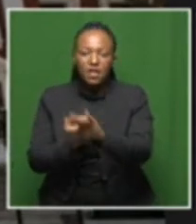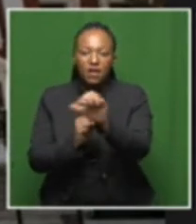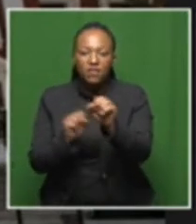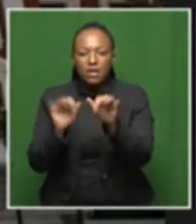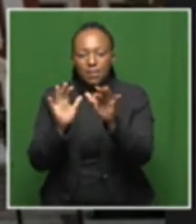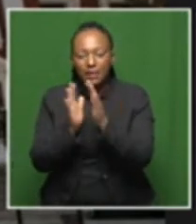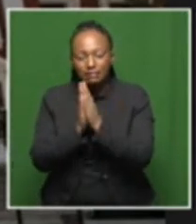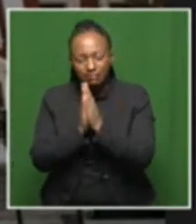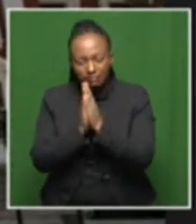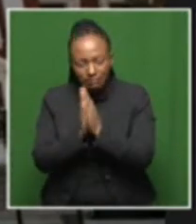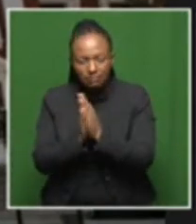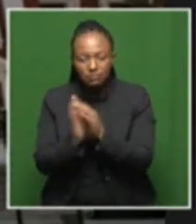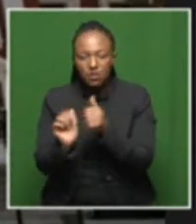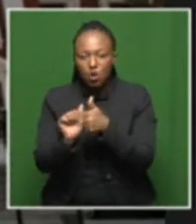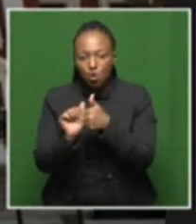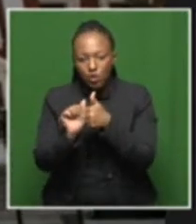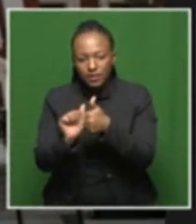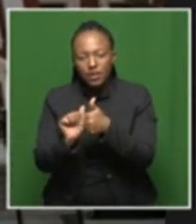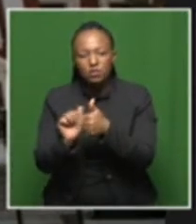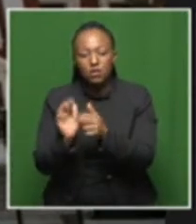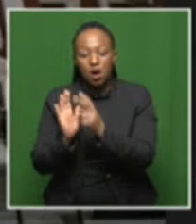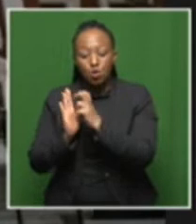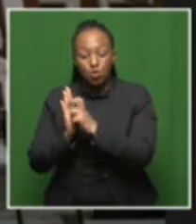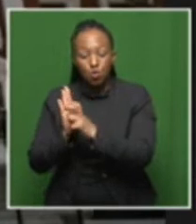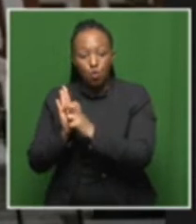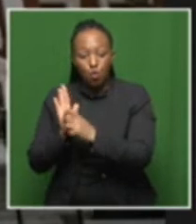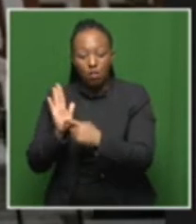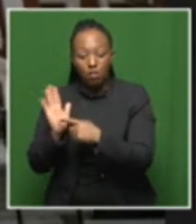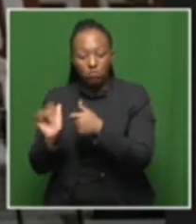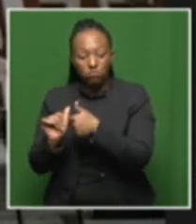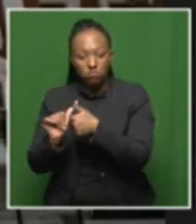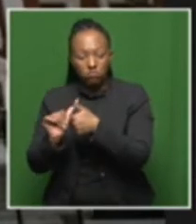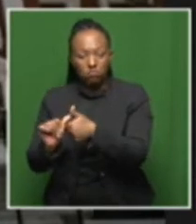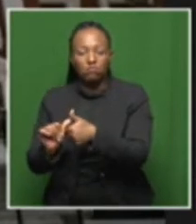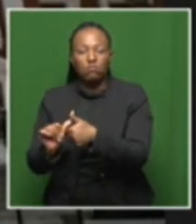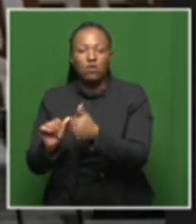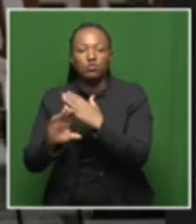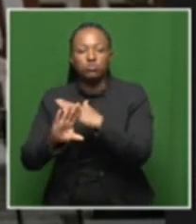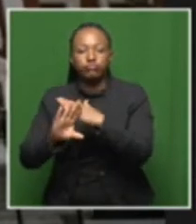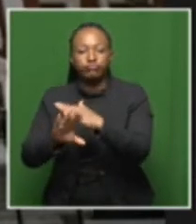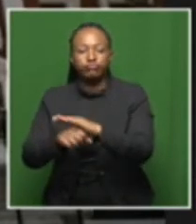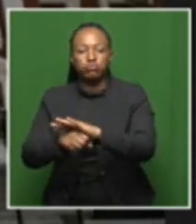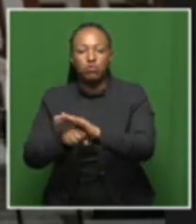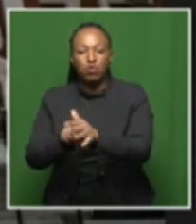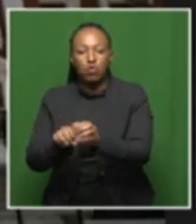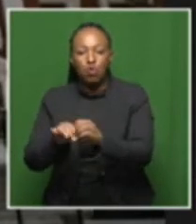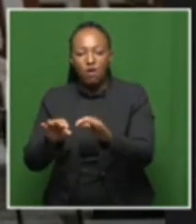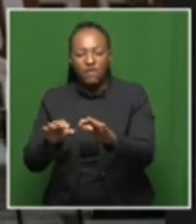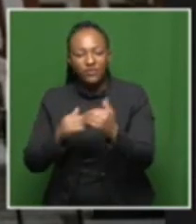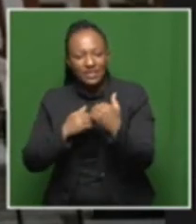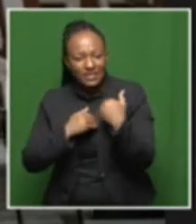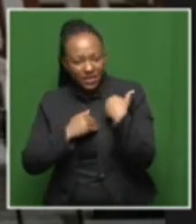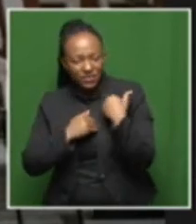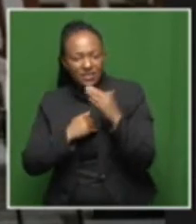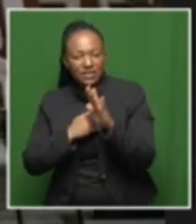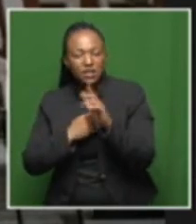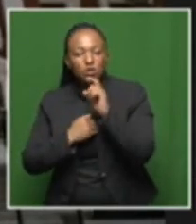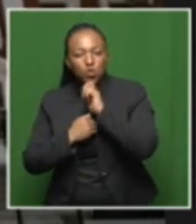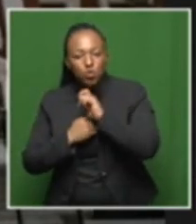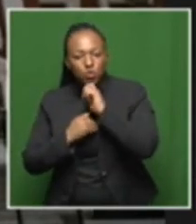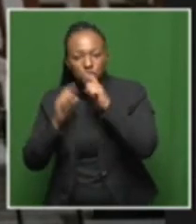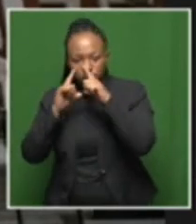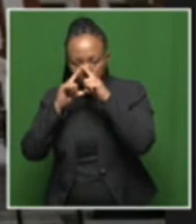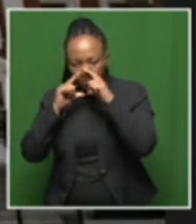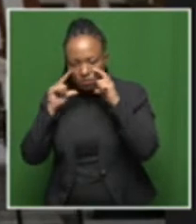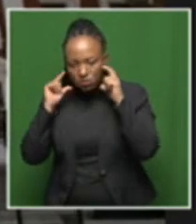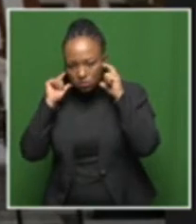to observe the proven methods of prevention of COVID-19, of safety by use of